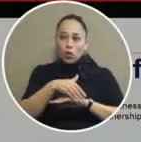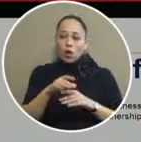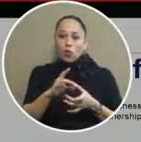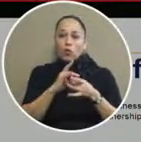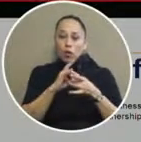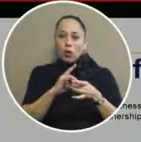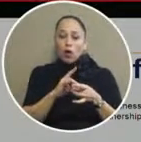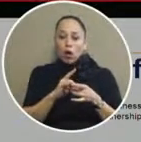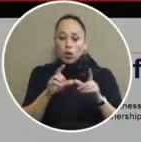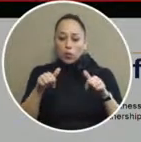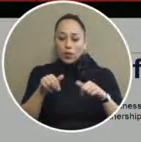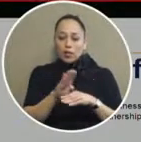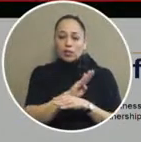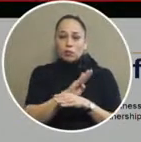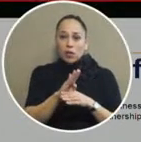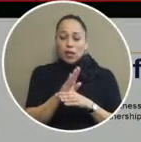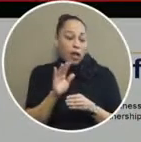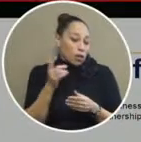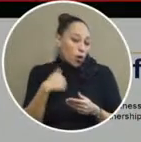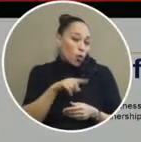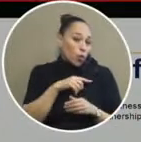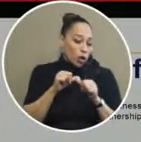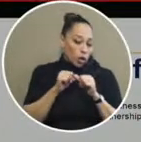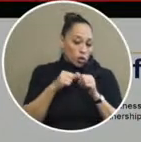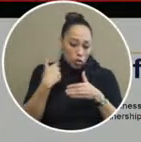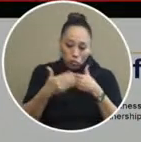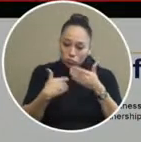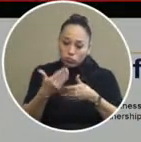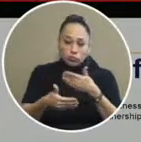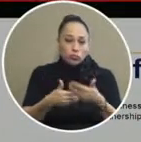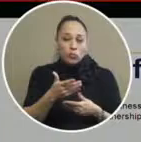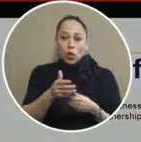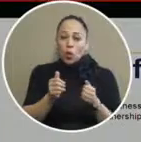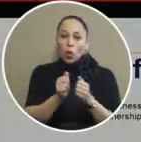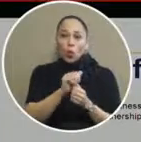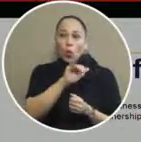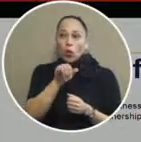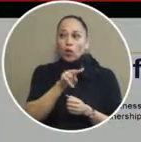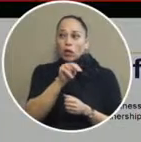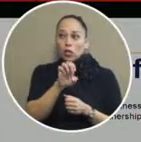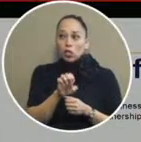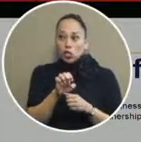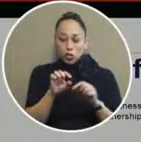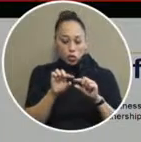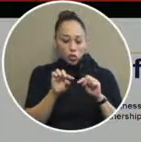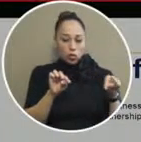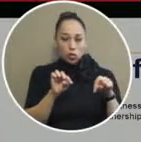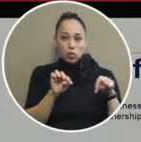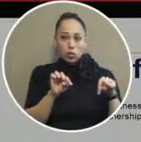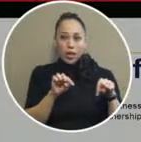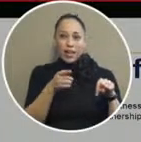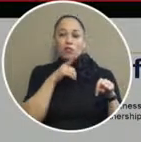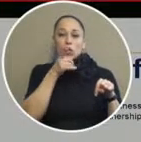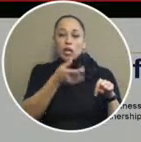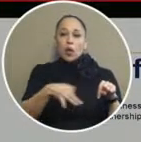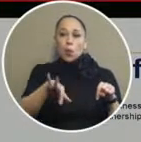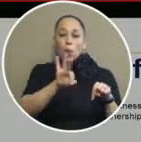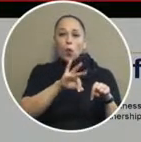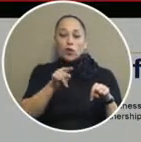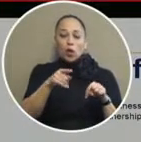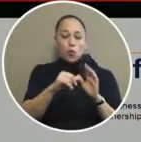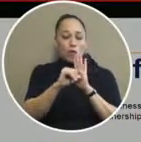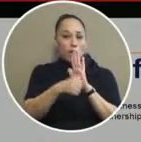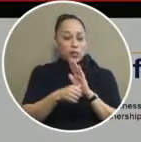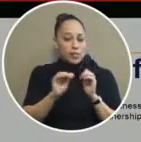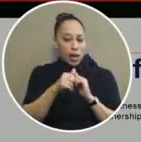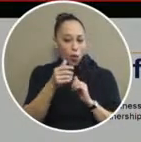regards to just these businesses. And as we continue to move forward with the June timeframe, it's really important that we start addressing how we're going